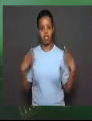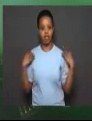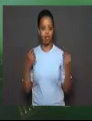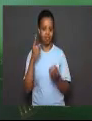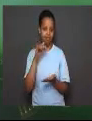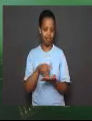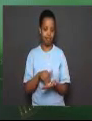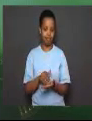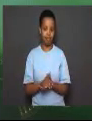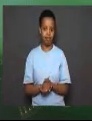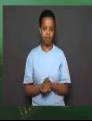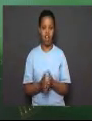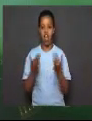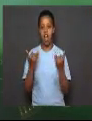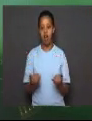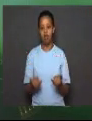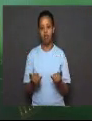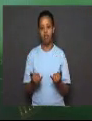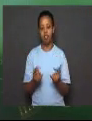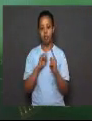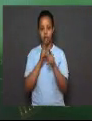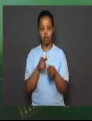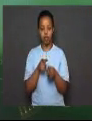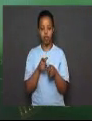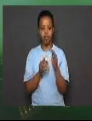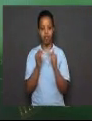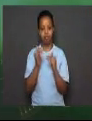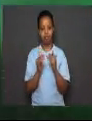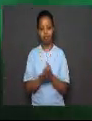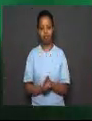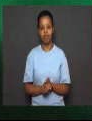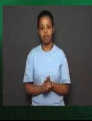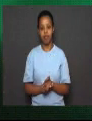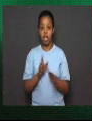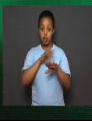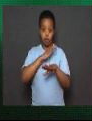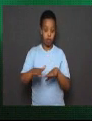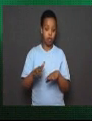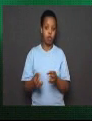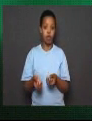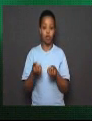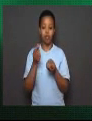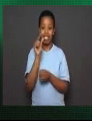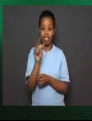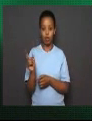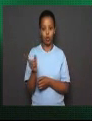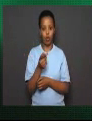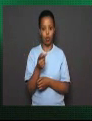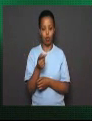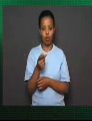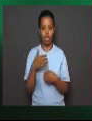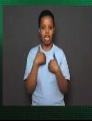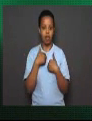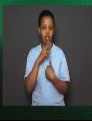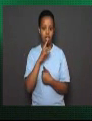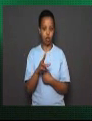Hello once more. Let us compare our answers. Fruit flies are small animals